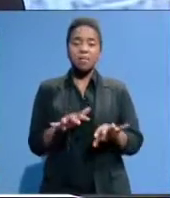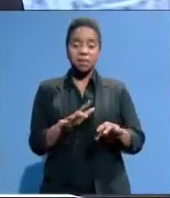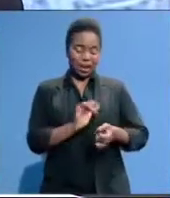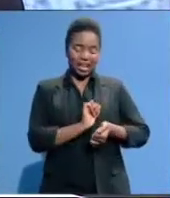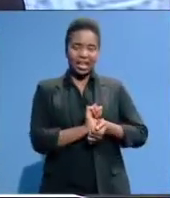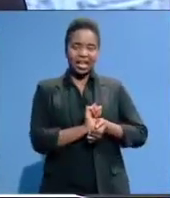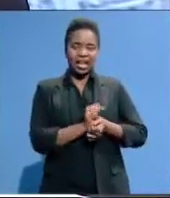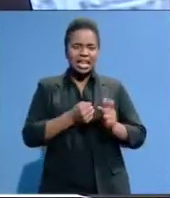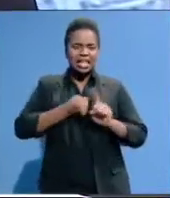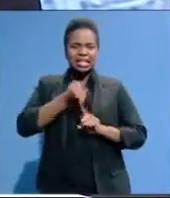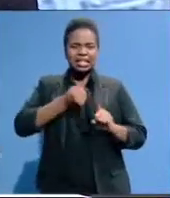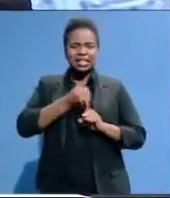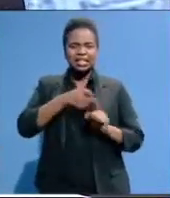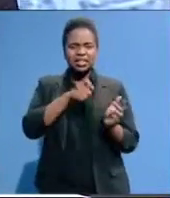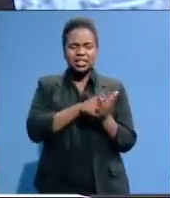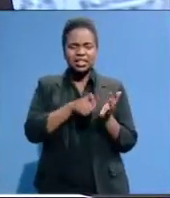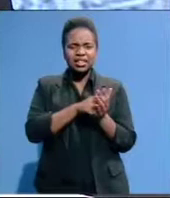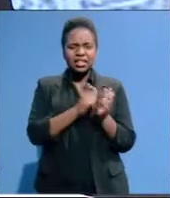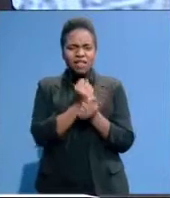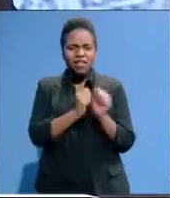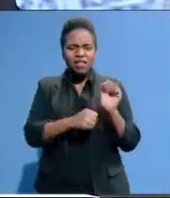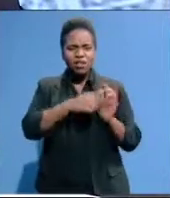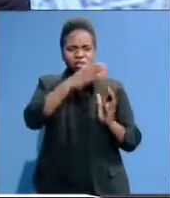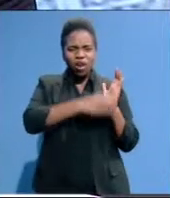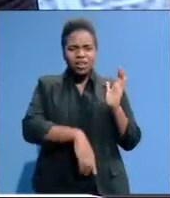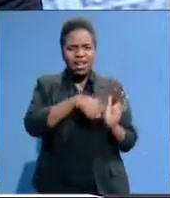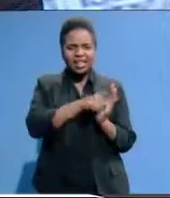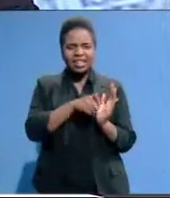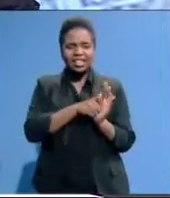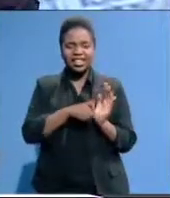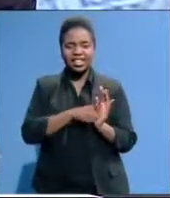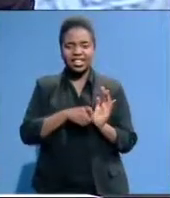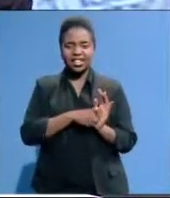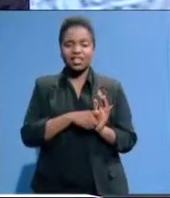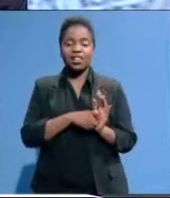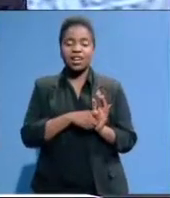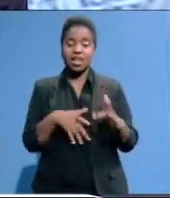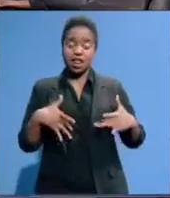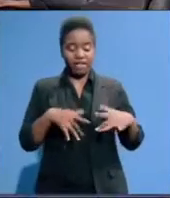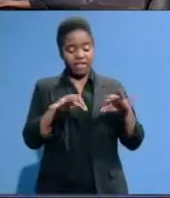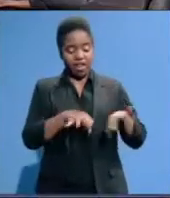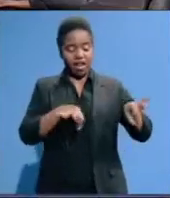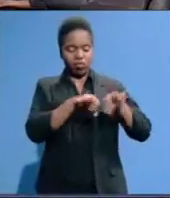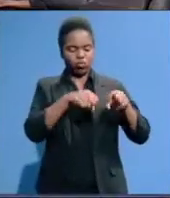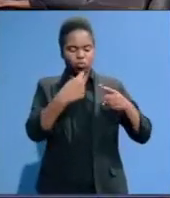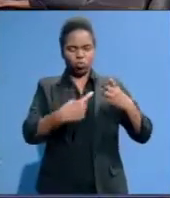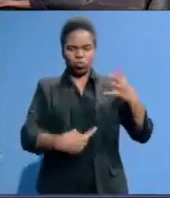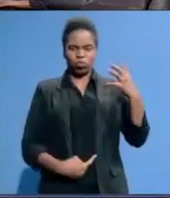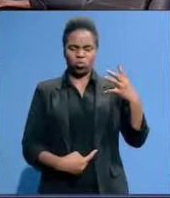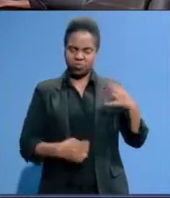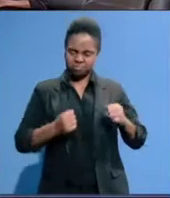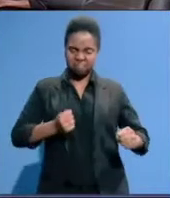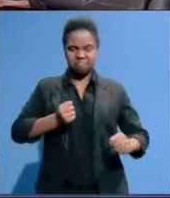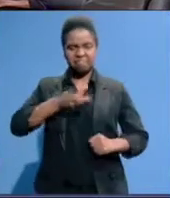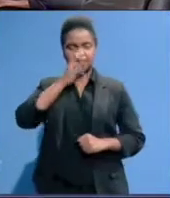when the Freedom Charter was being drawn up. These were the people that they lived for certain values and they espoused certain